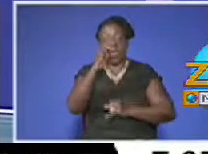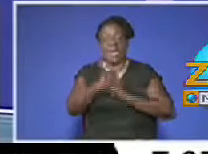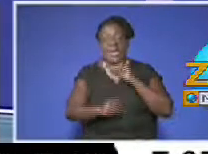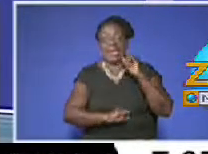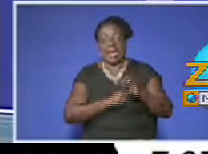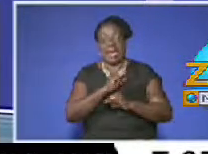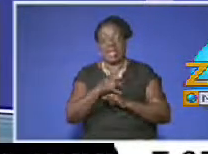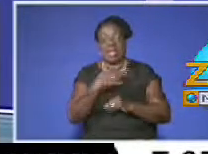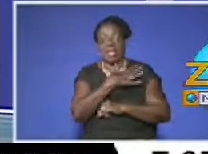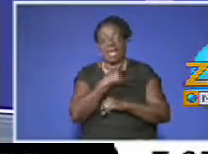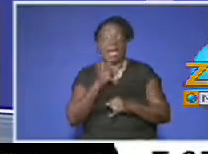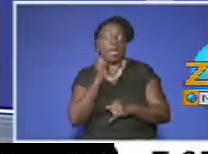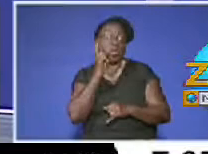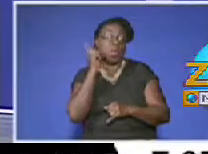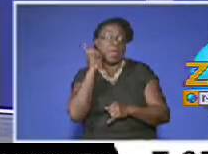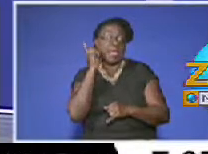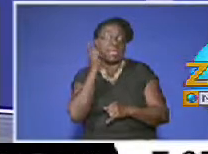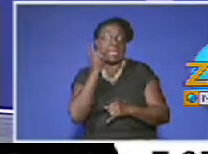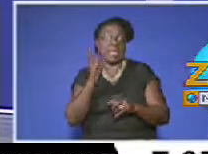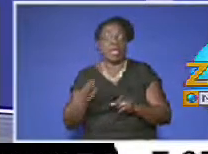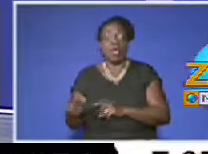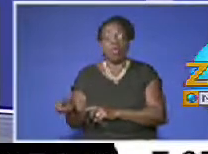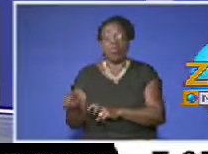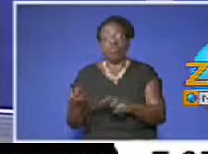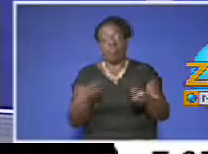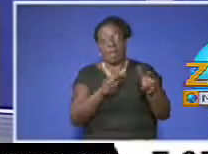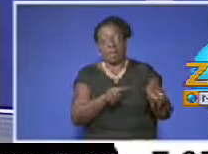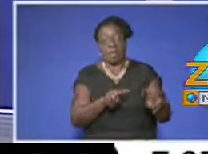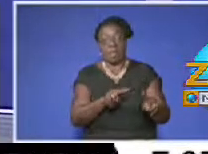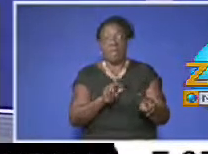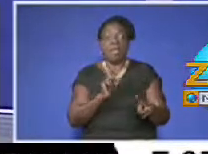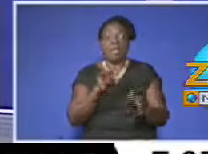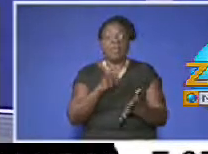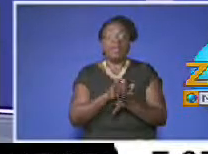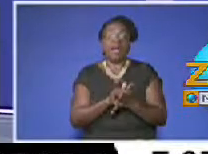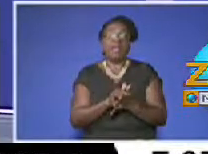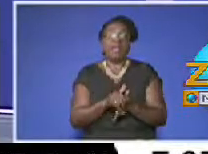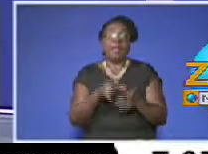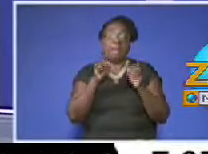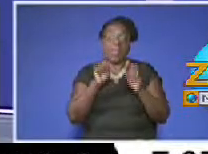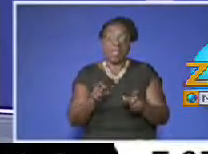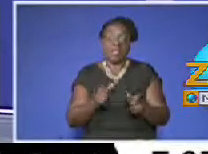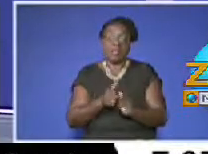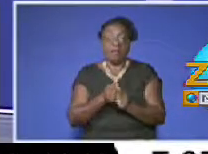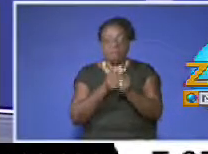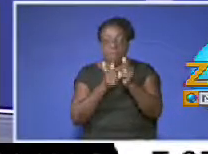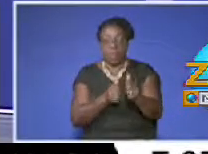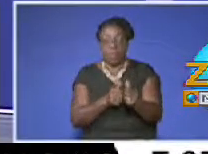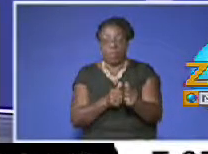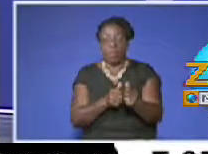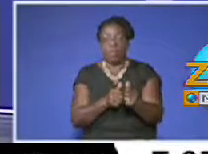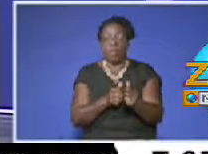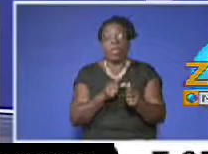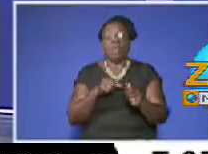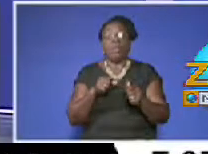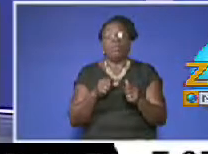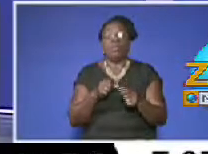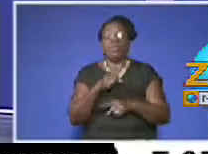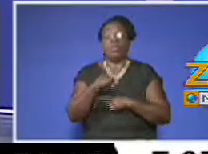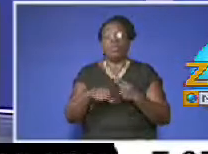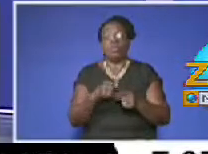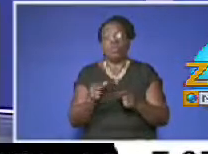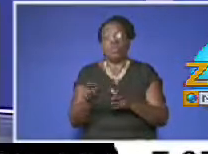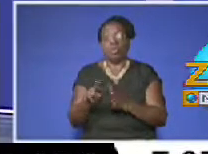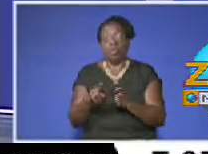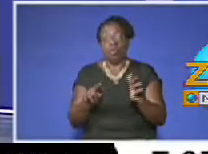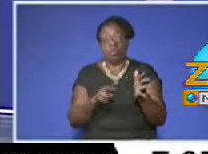That will come with several health and safety protocols, however. Tourism and Aviation Minister, the Honorable Dionisio De Aguilar,